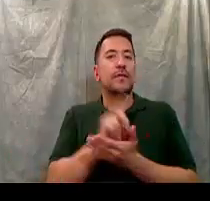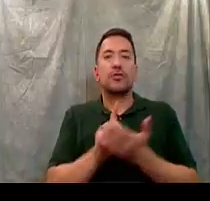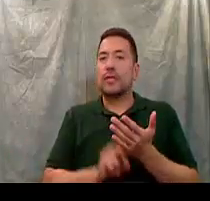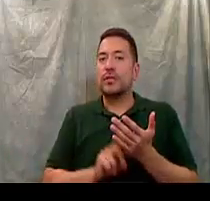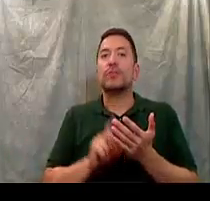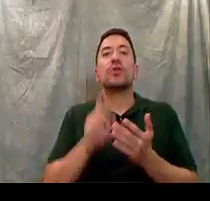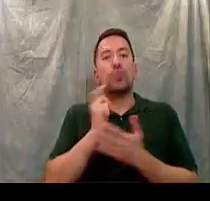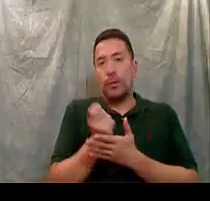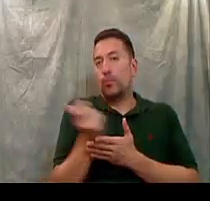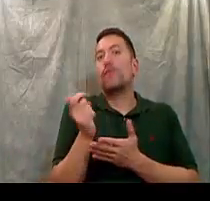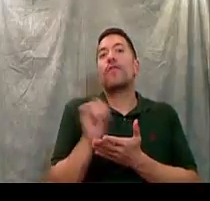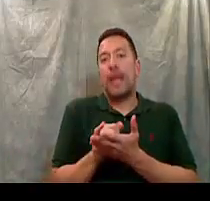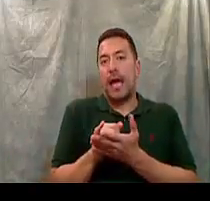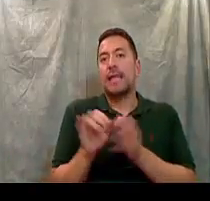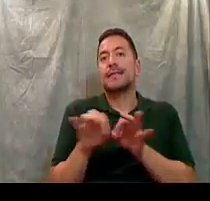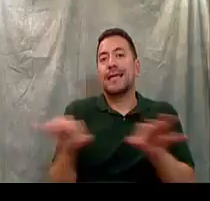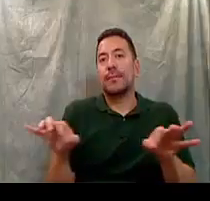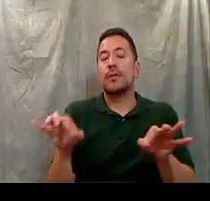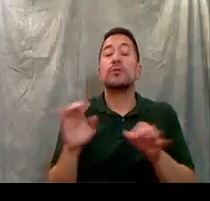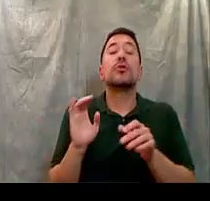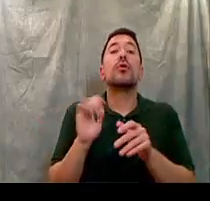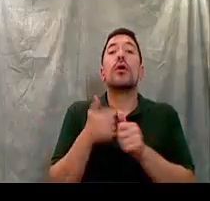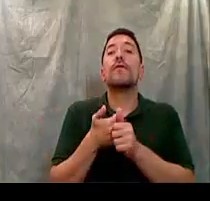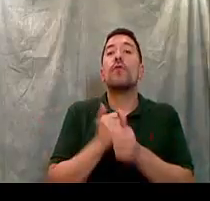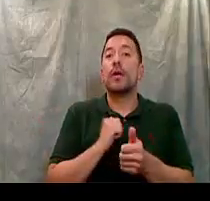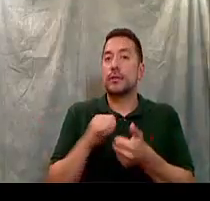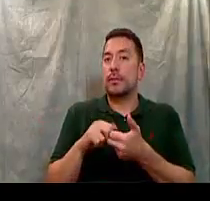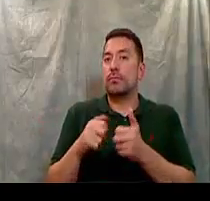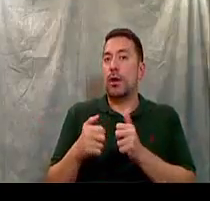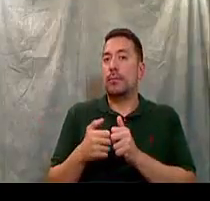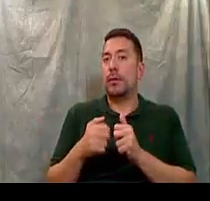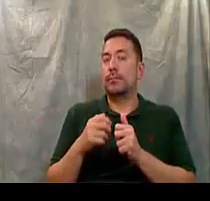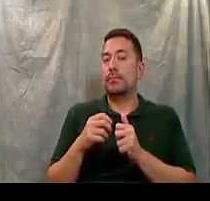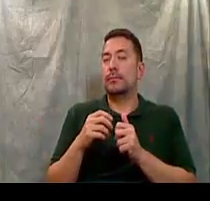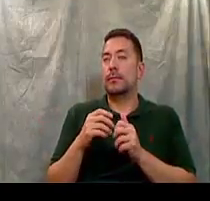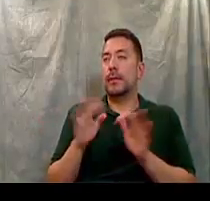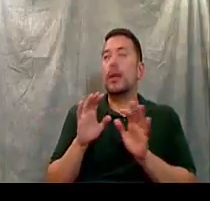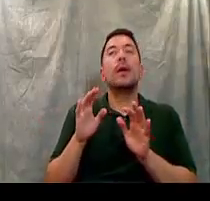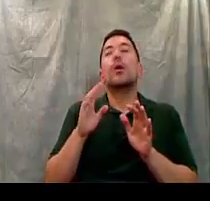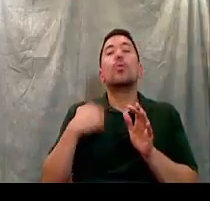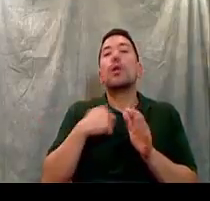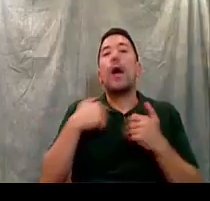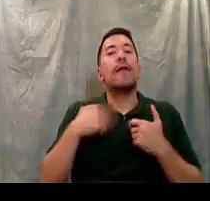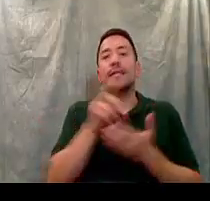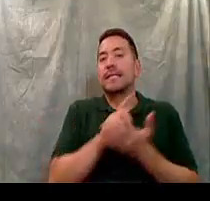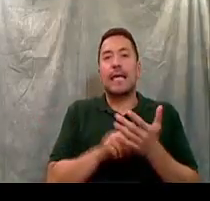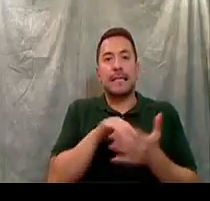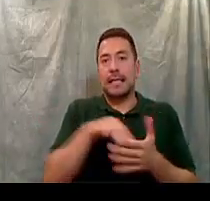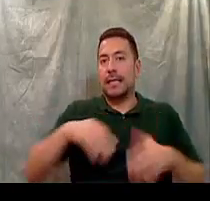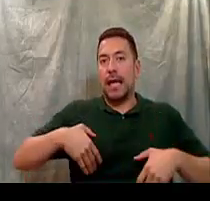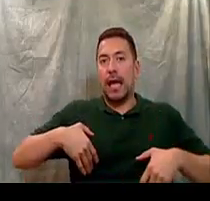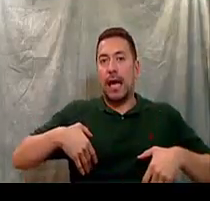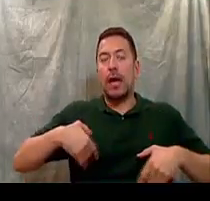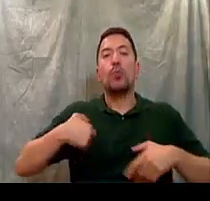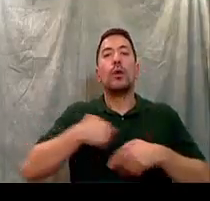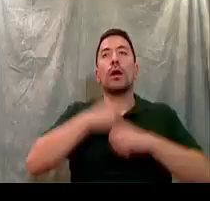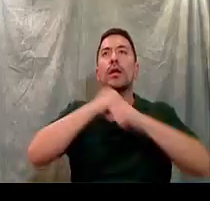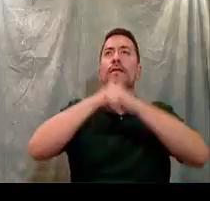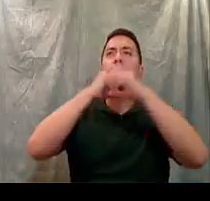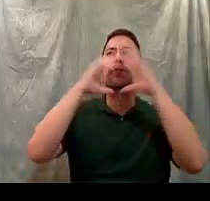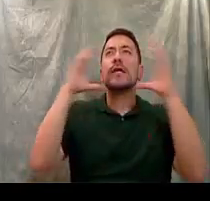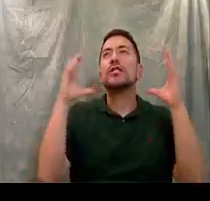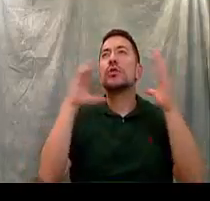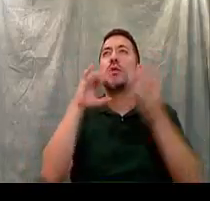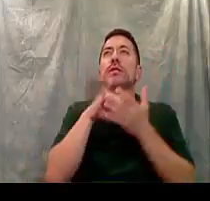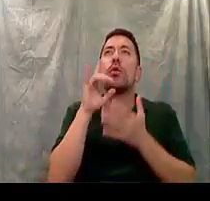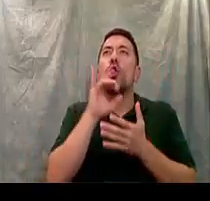study will," and you stay focused on the problem within the problem statement subsection. We don't have a design study yet. We're starting to envision what a study might look like.